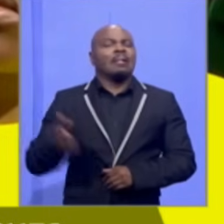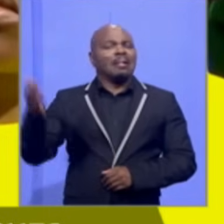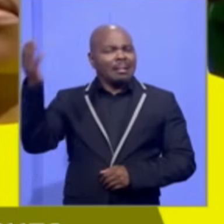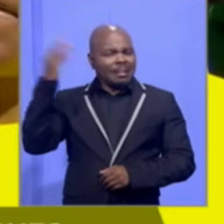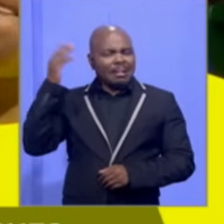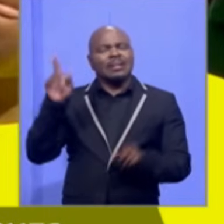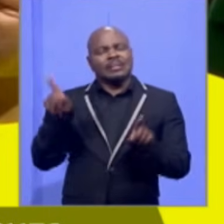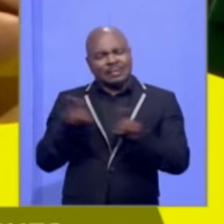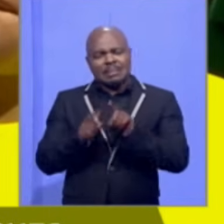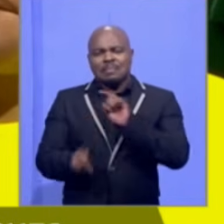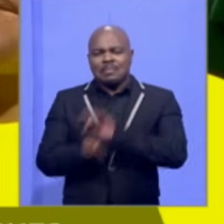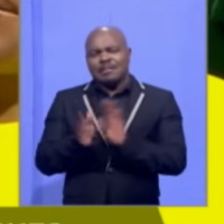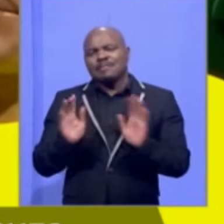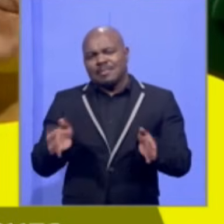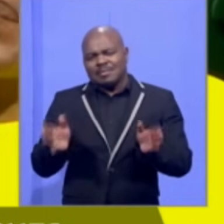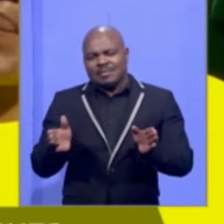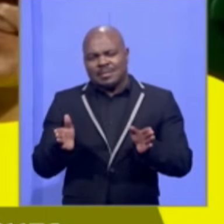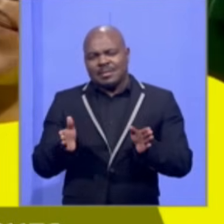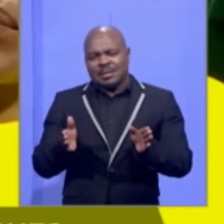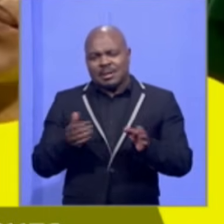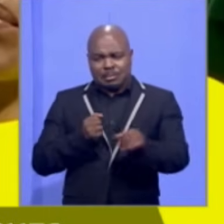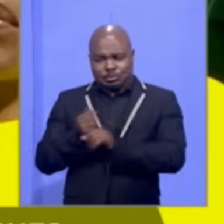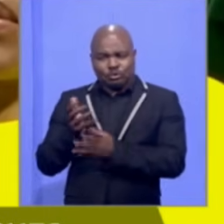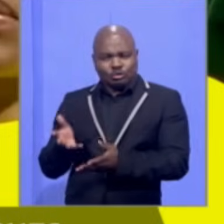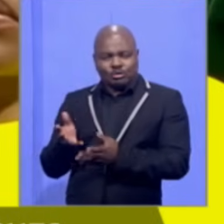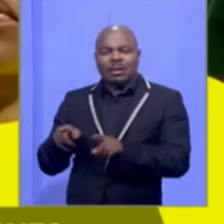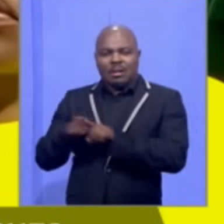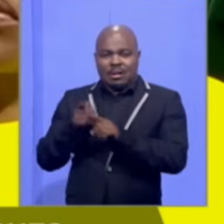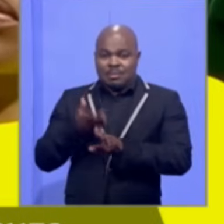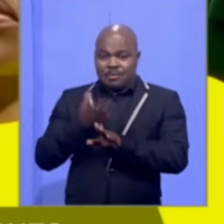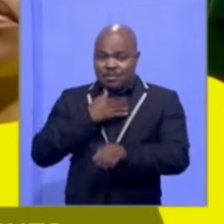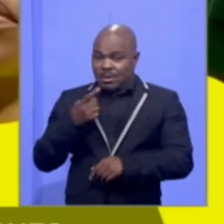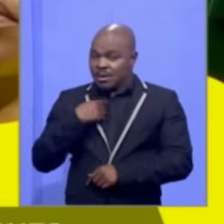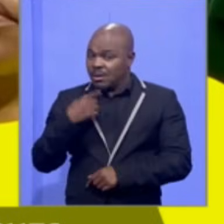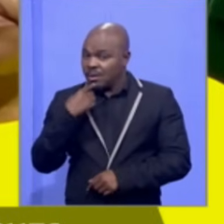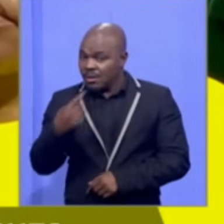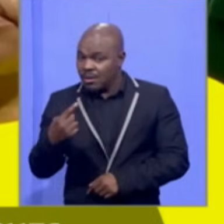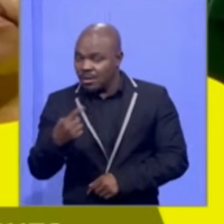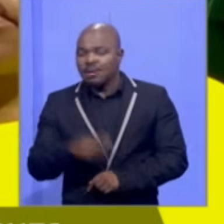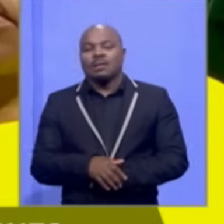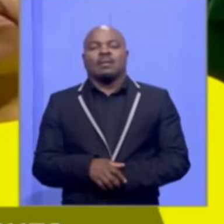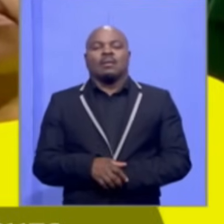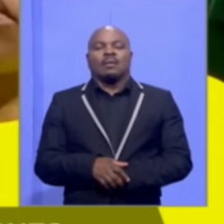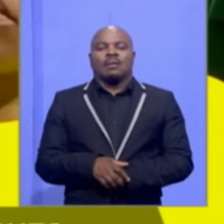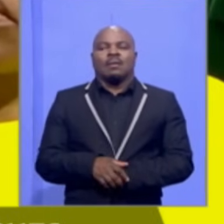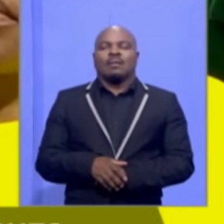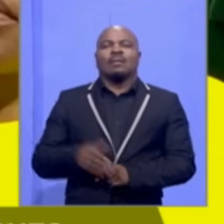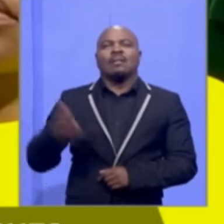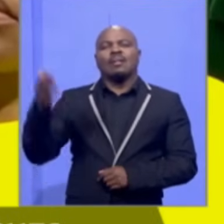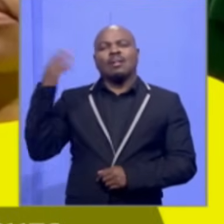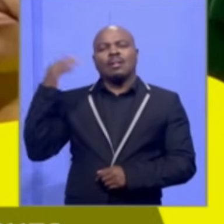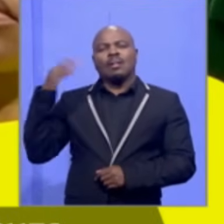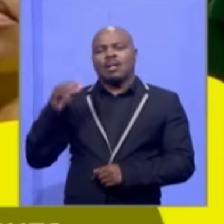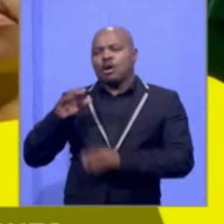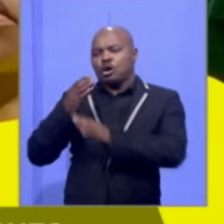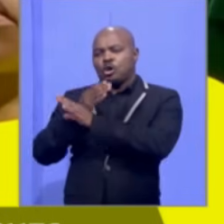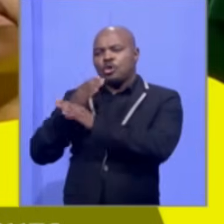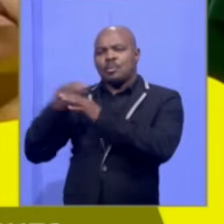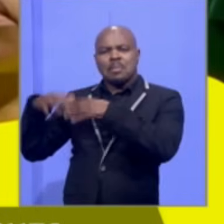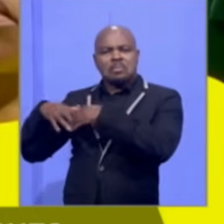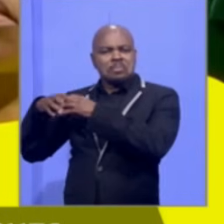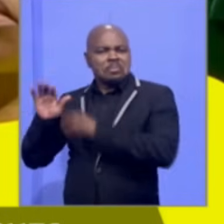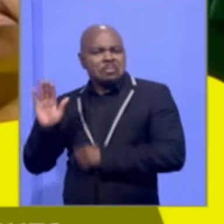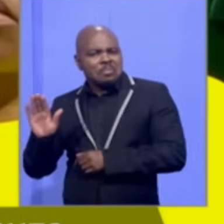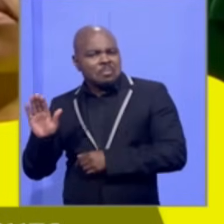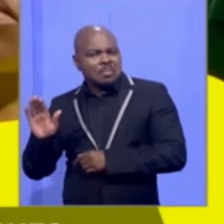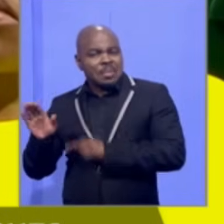this journey before. Like I told you, we went through the formation of COPE, which